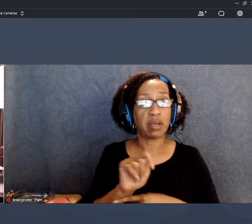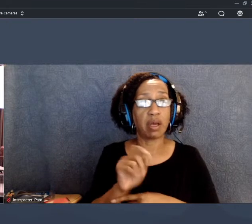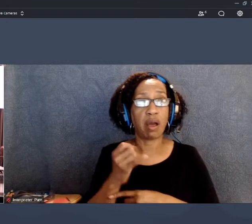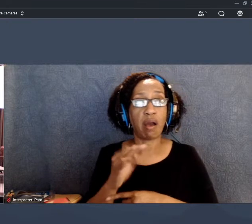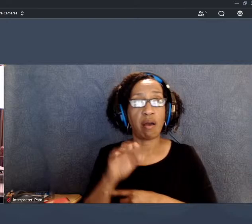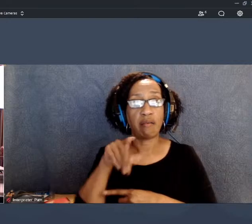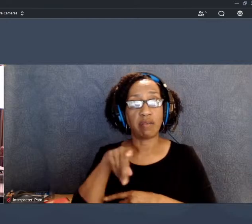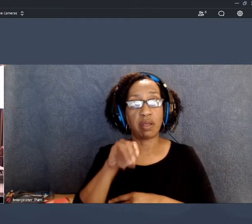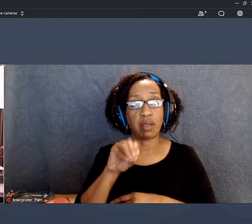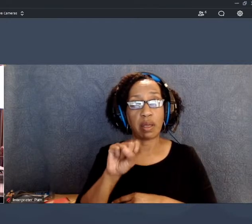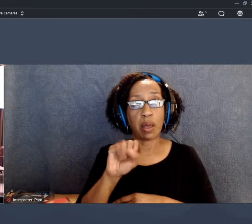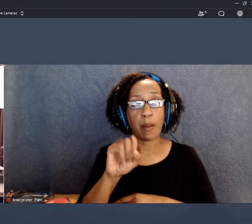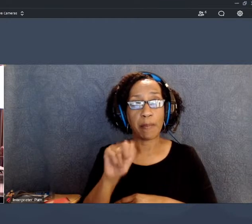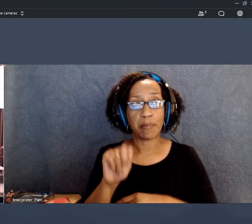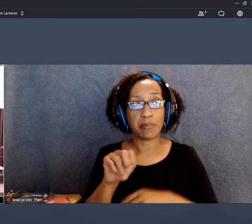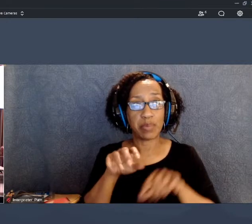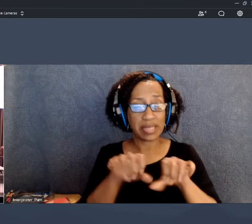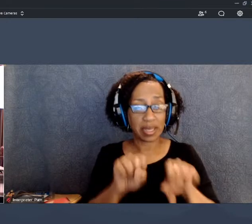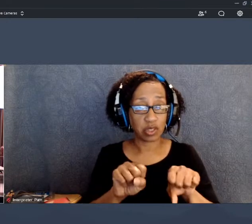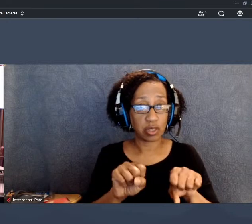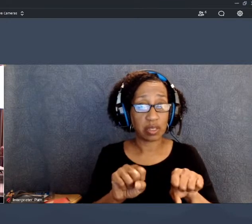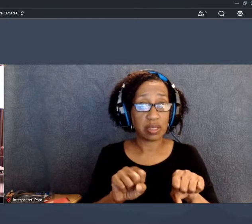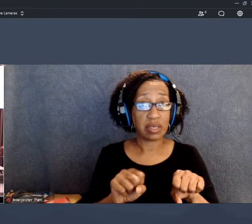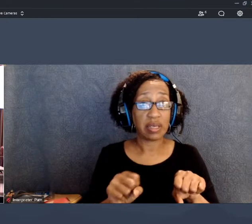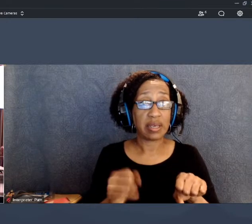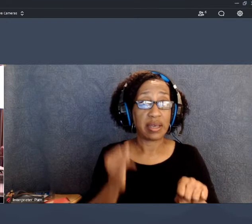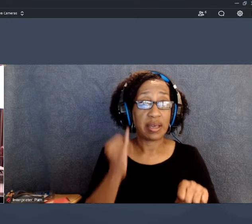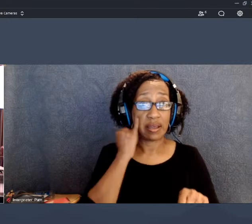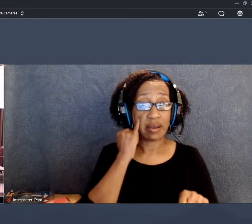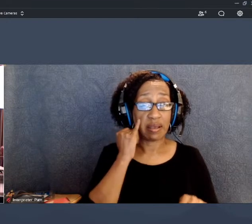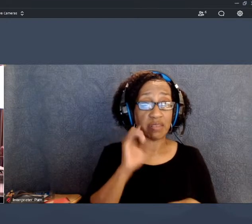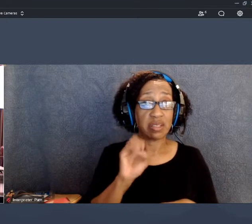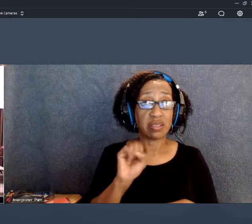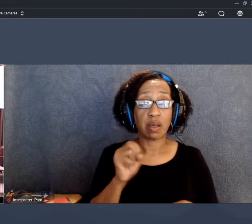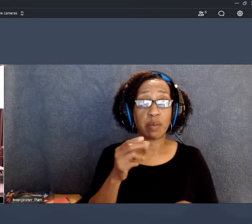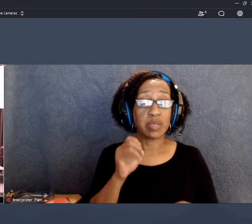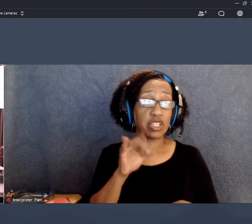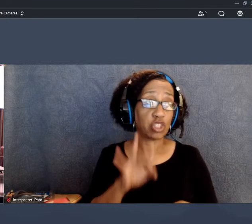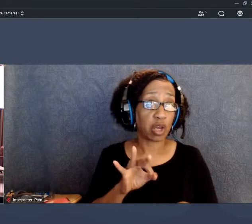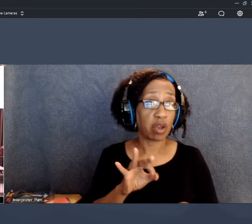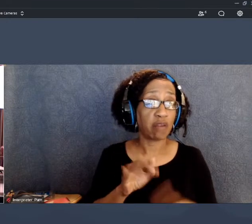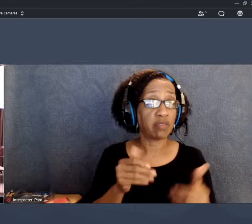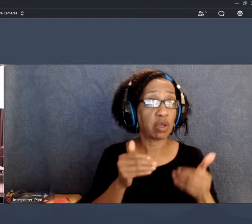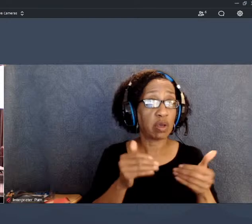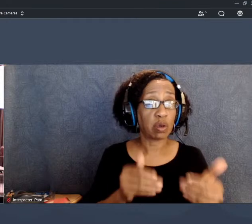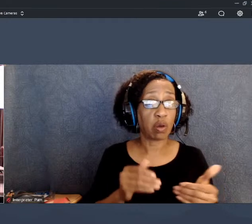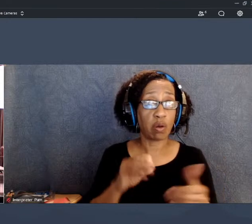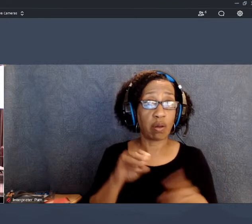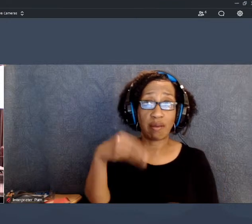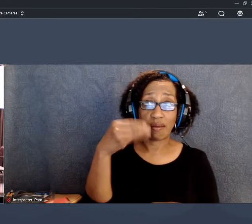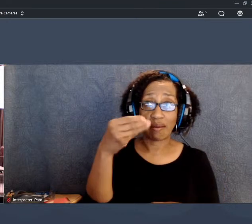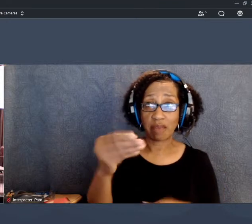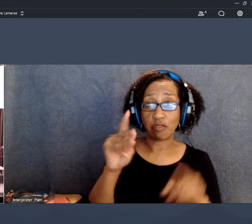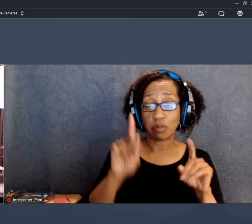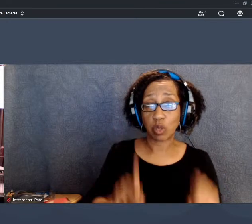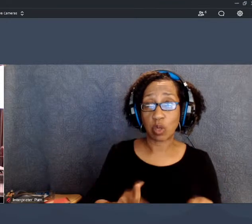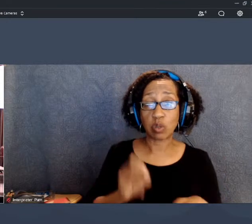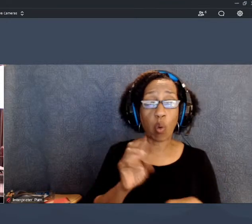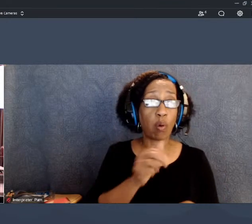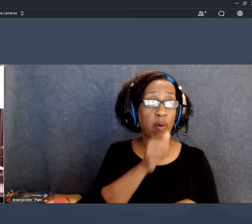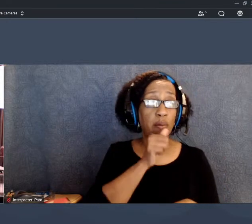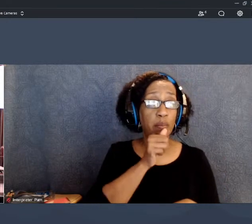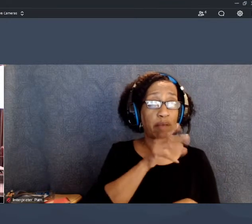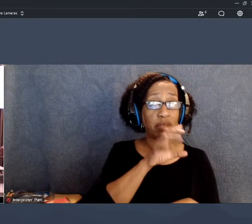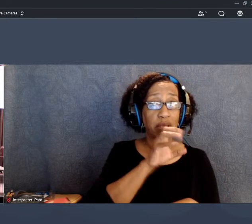of possession, at that point in time, whether you're having a sheriff execute the writ or you're having some type of private company come execute the